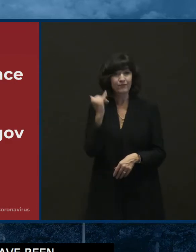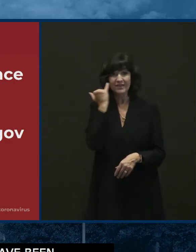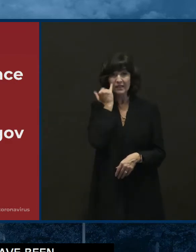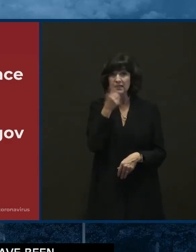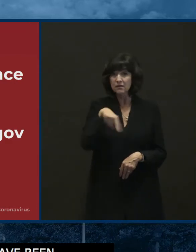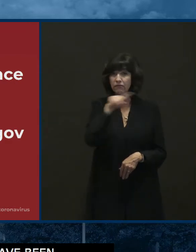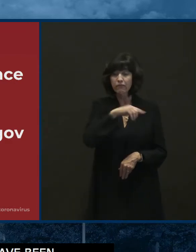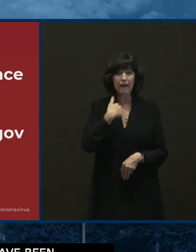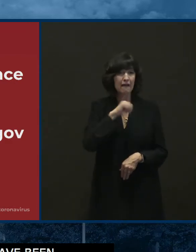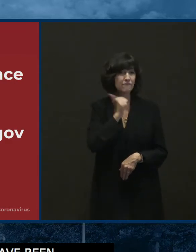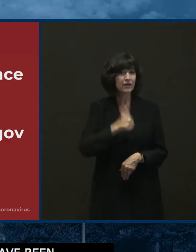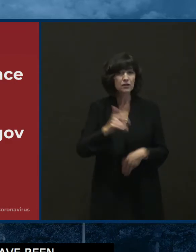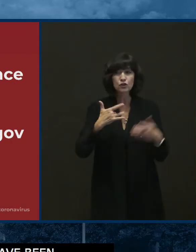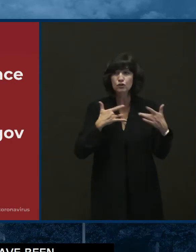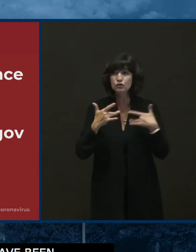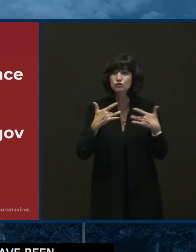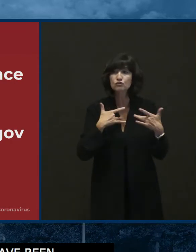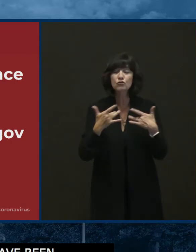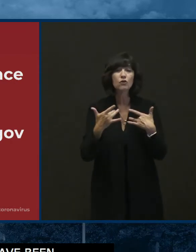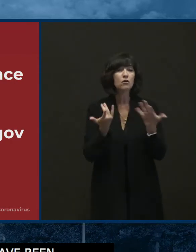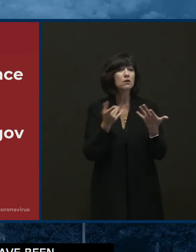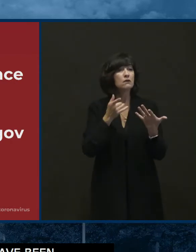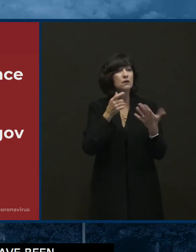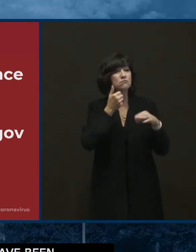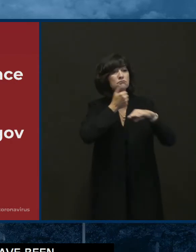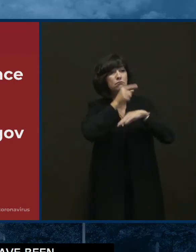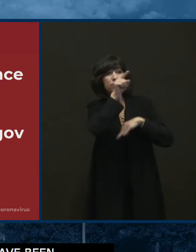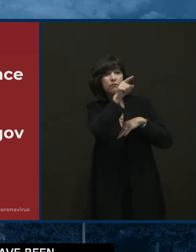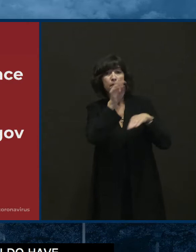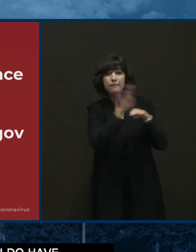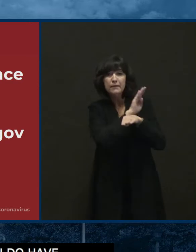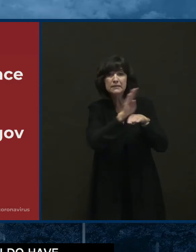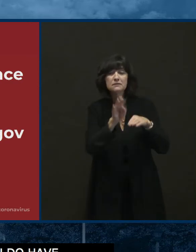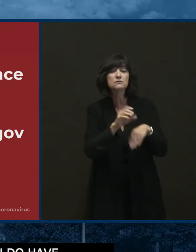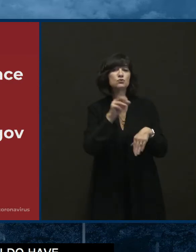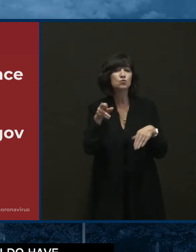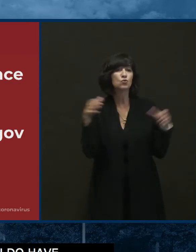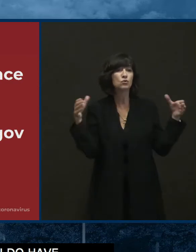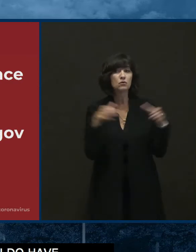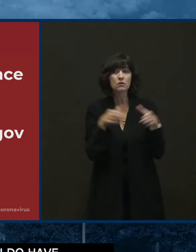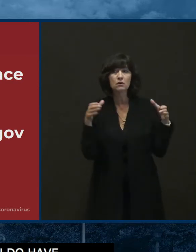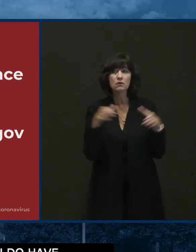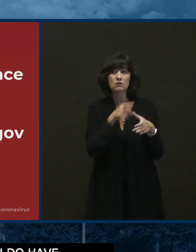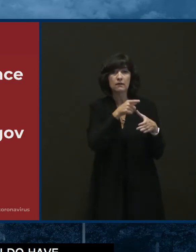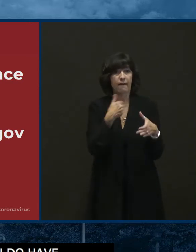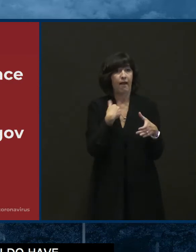all, whether it's gatherings or businesses, please send your complaints to